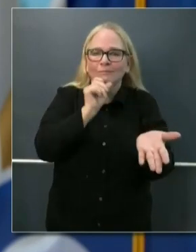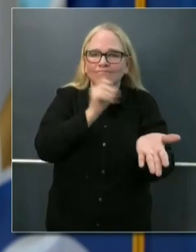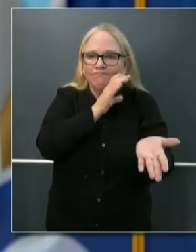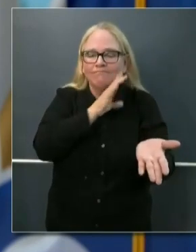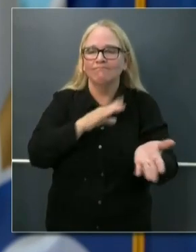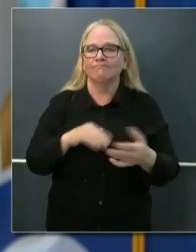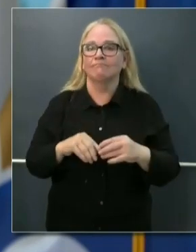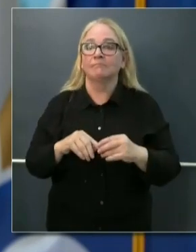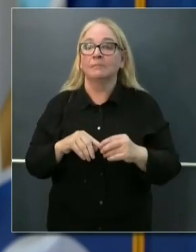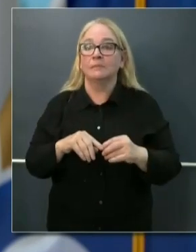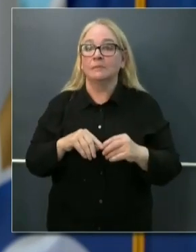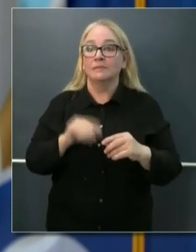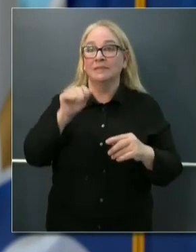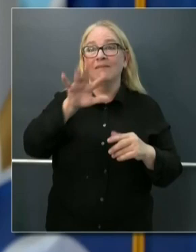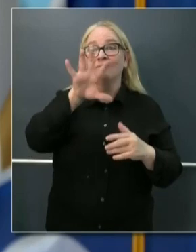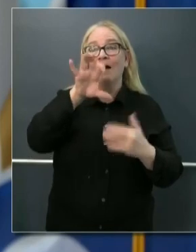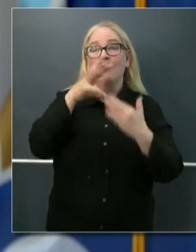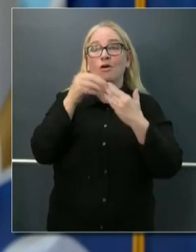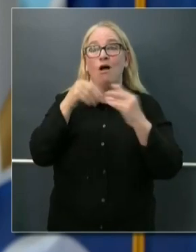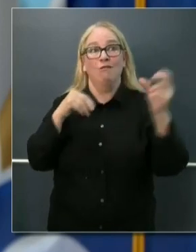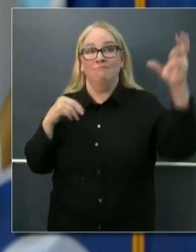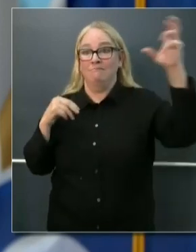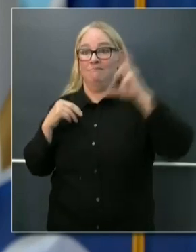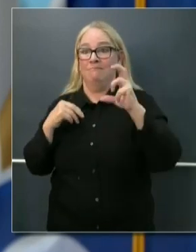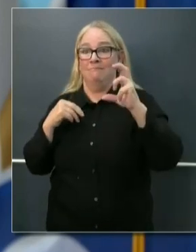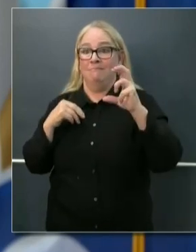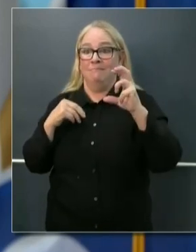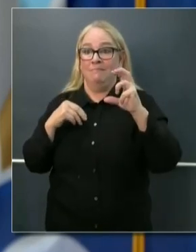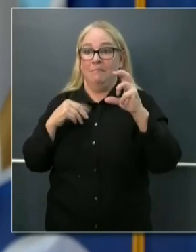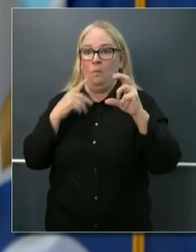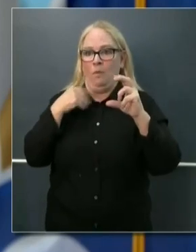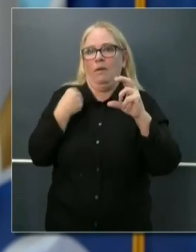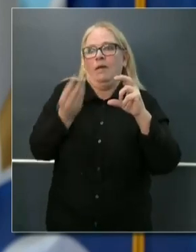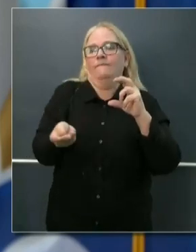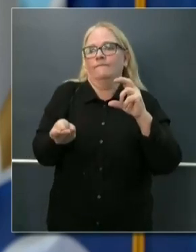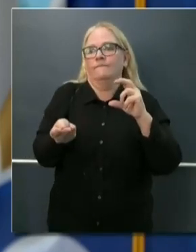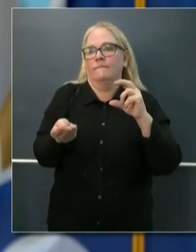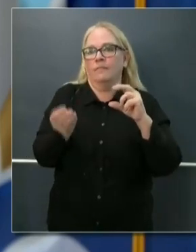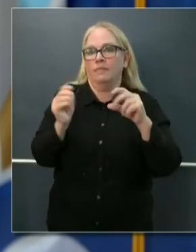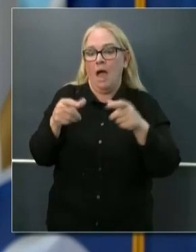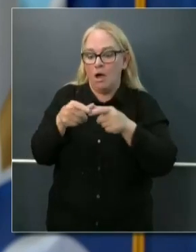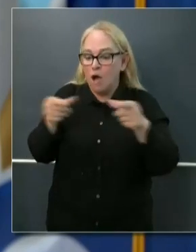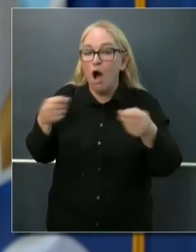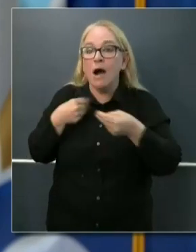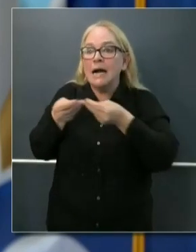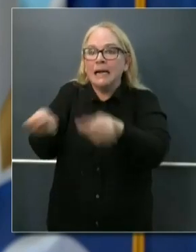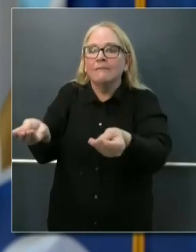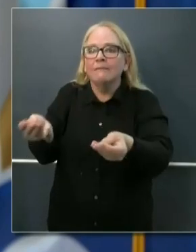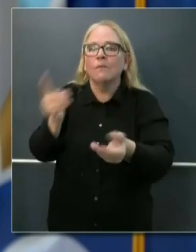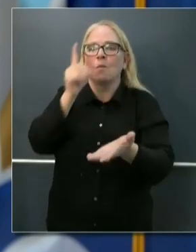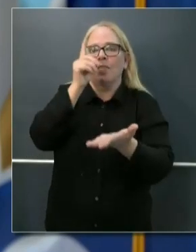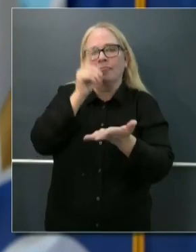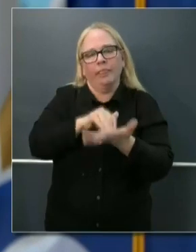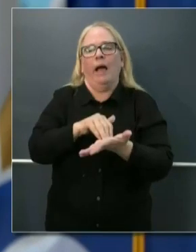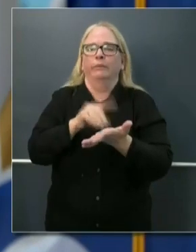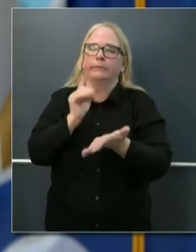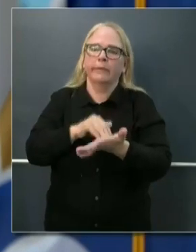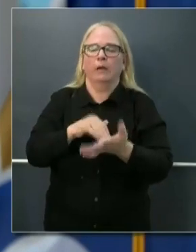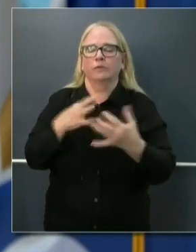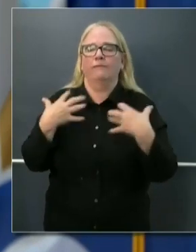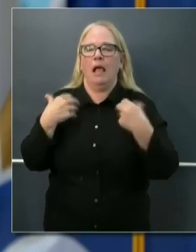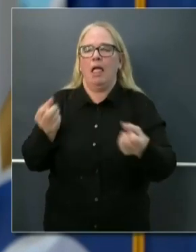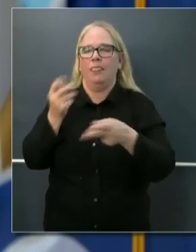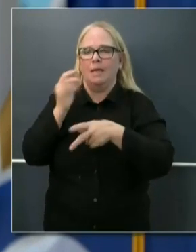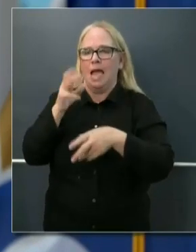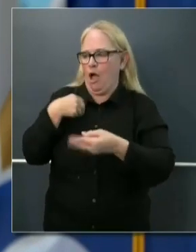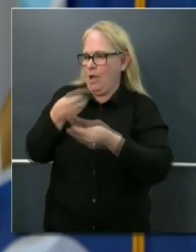stipends, $500 stipends that we're providing, these cards that we were distributing to thousands and thousands of our healthcare workers. And